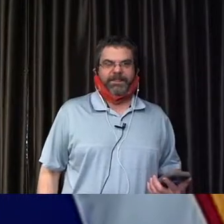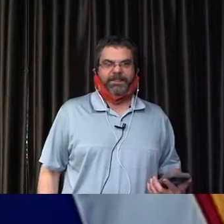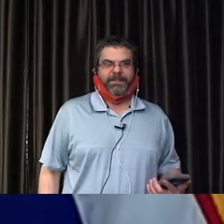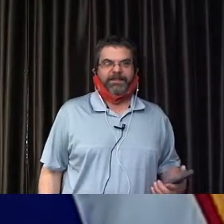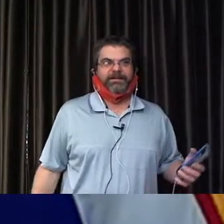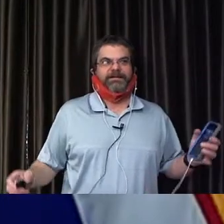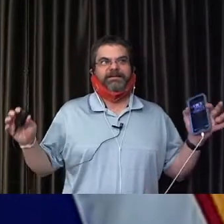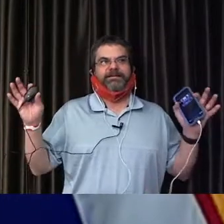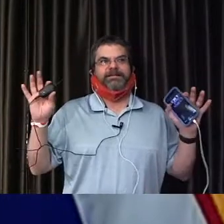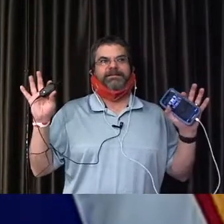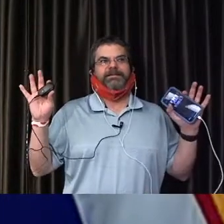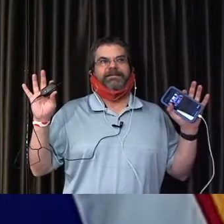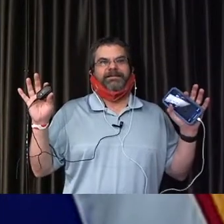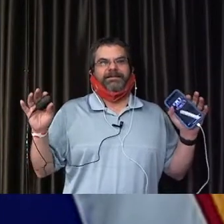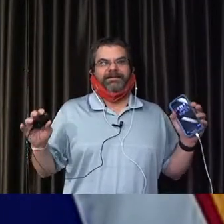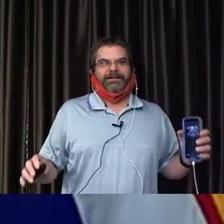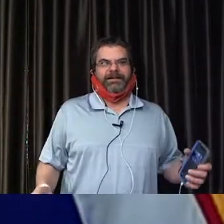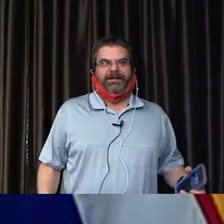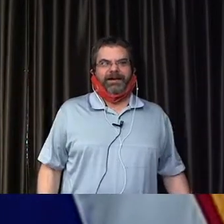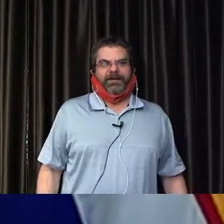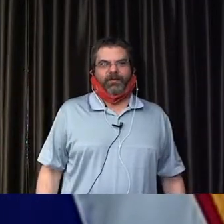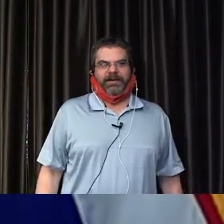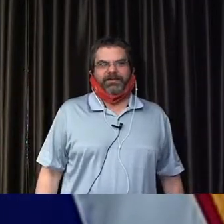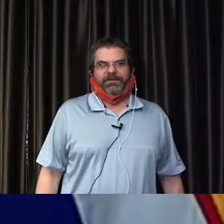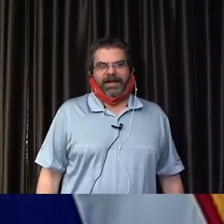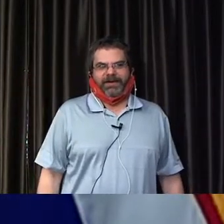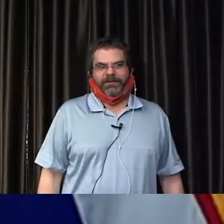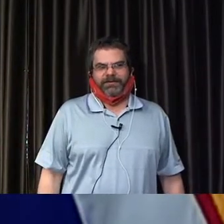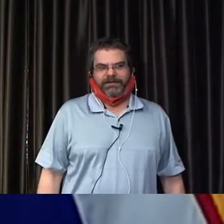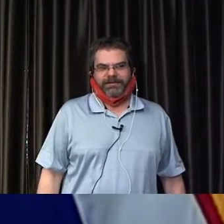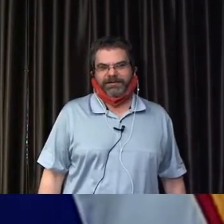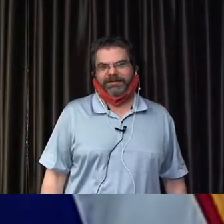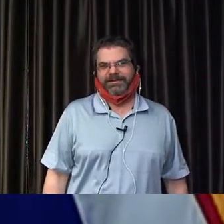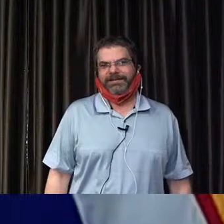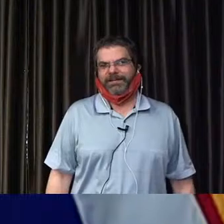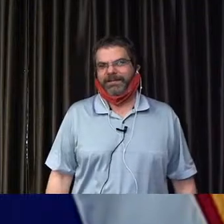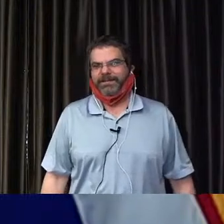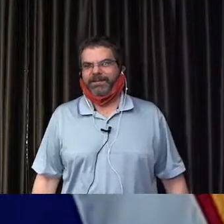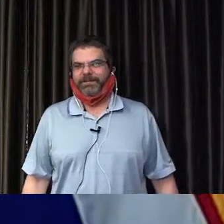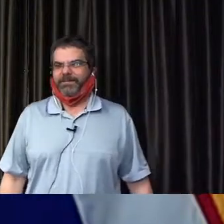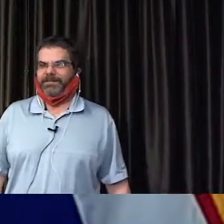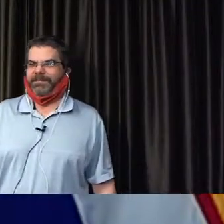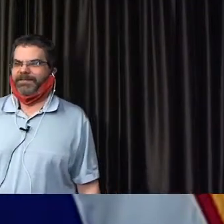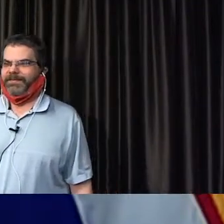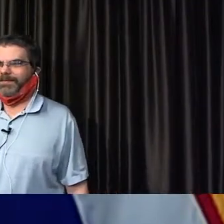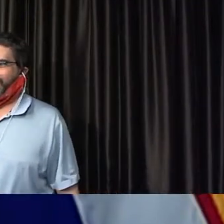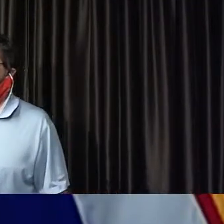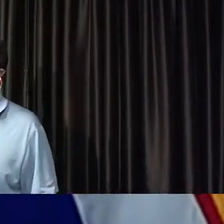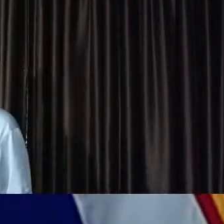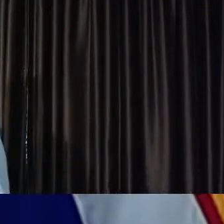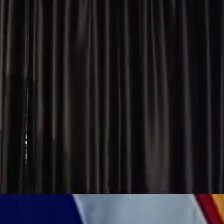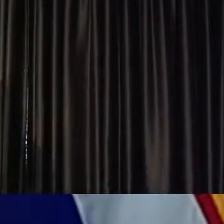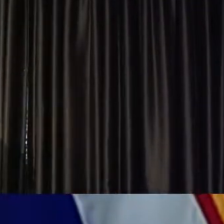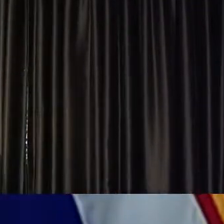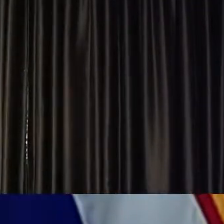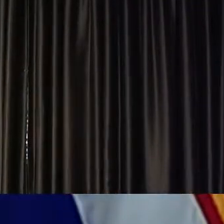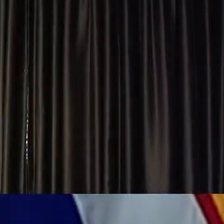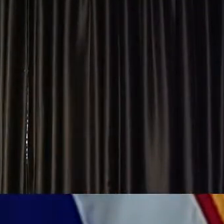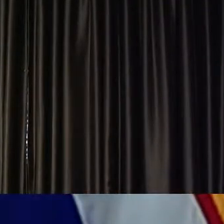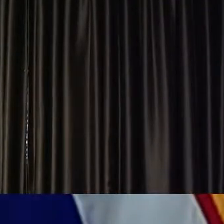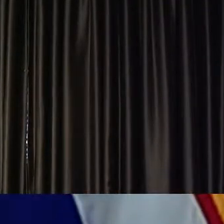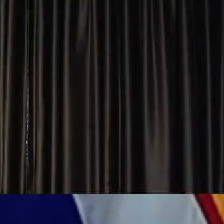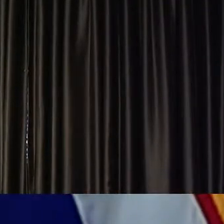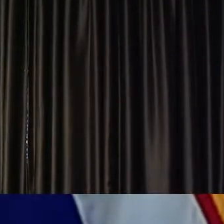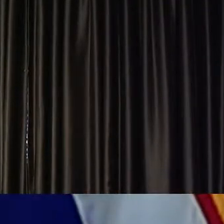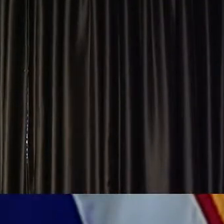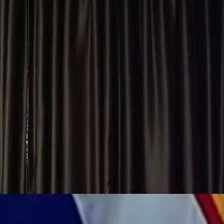do really loud. I don't want to do loud. That's not even loud. That's like Dr. Preach